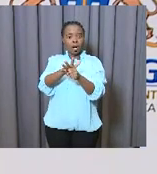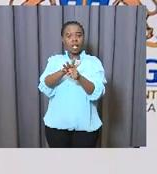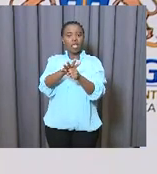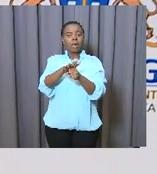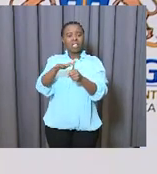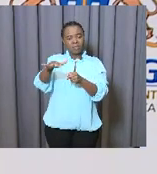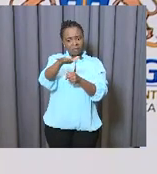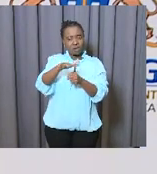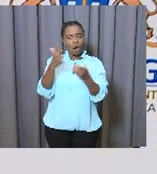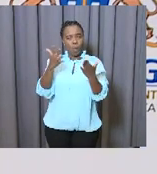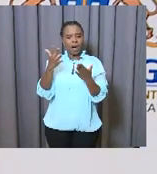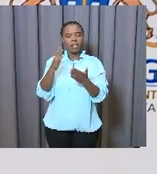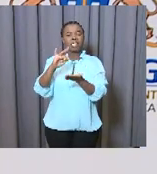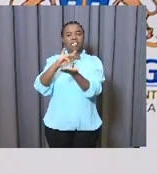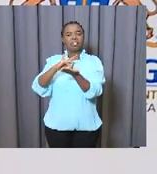in Centurion.